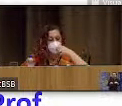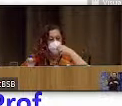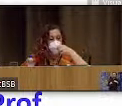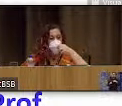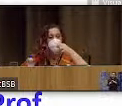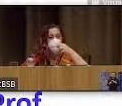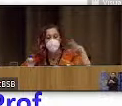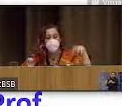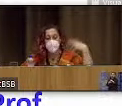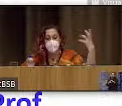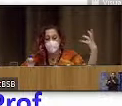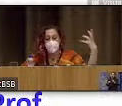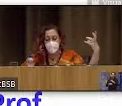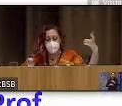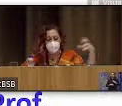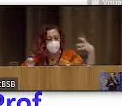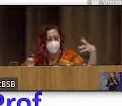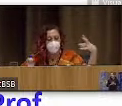wrong moment.